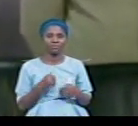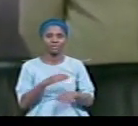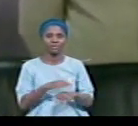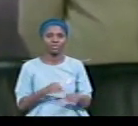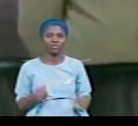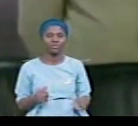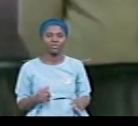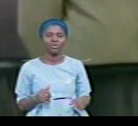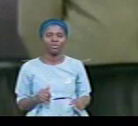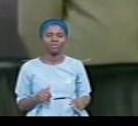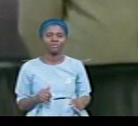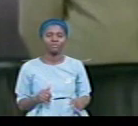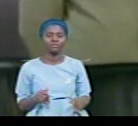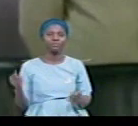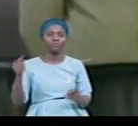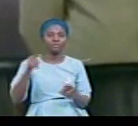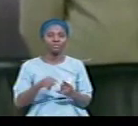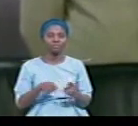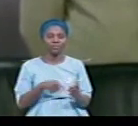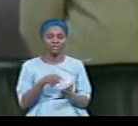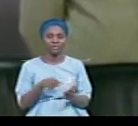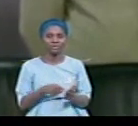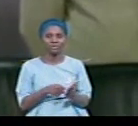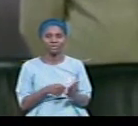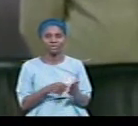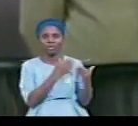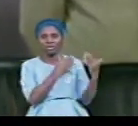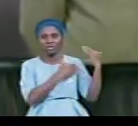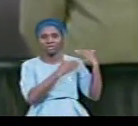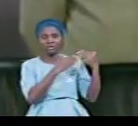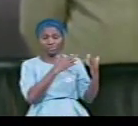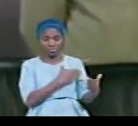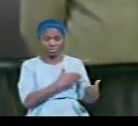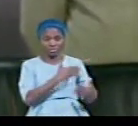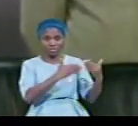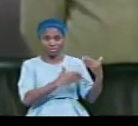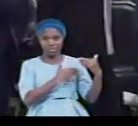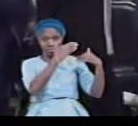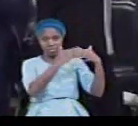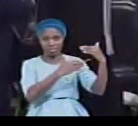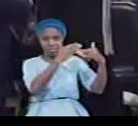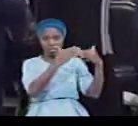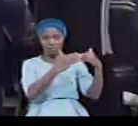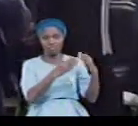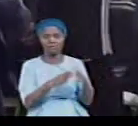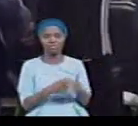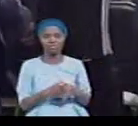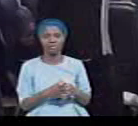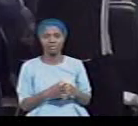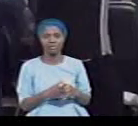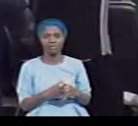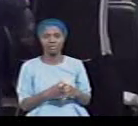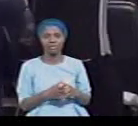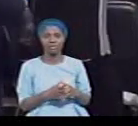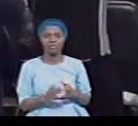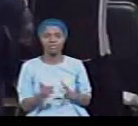generation, wherein our challenges are much, much greater,